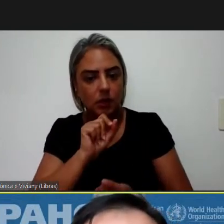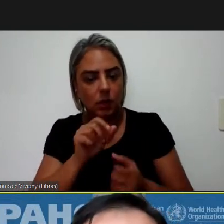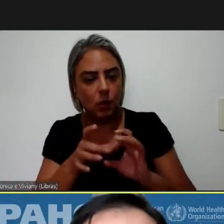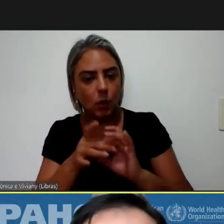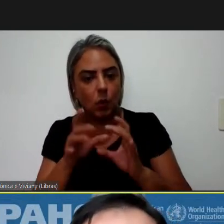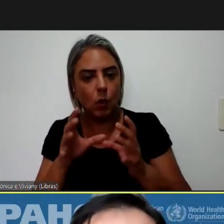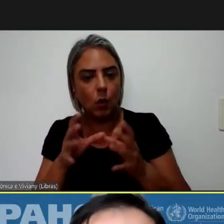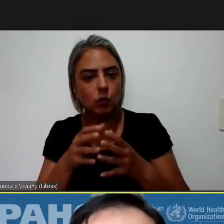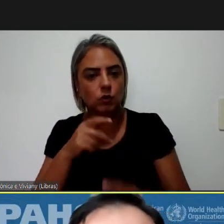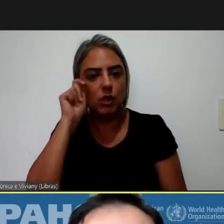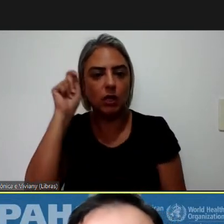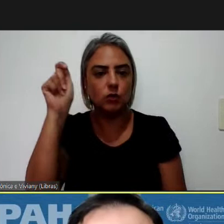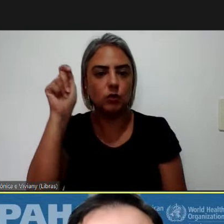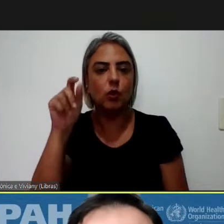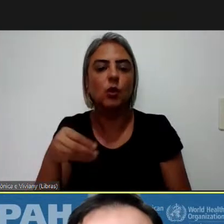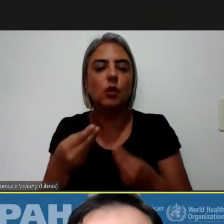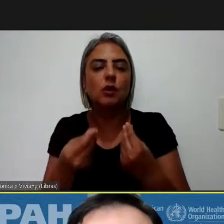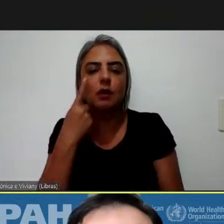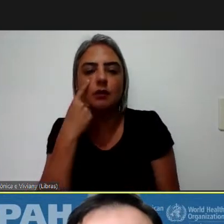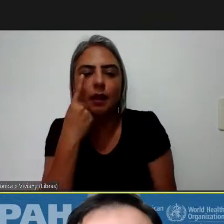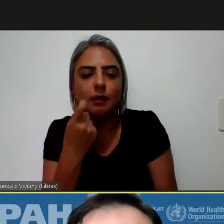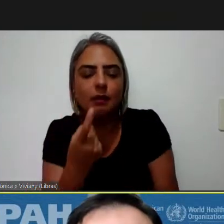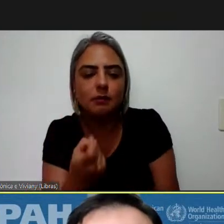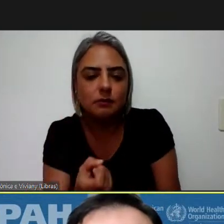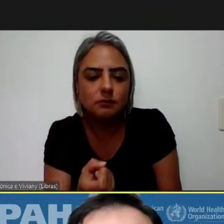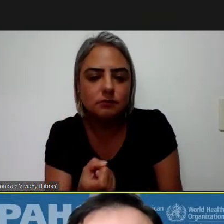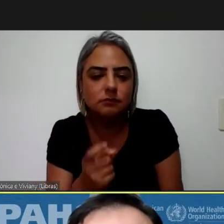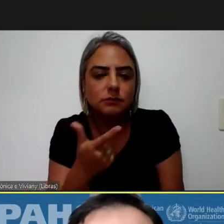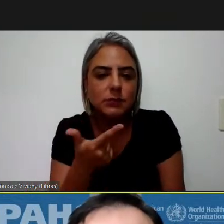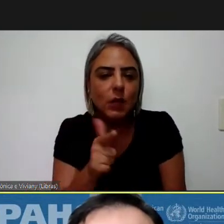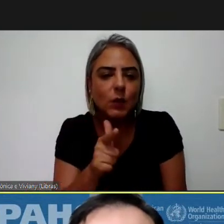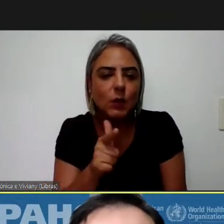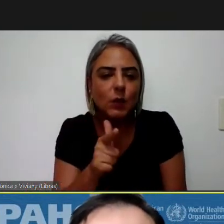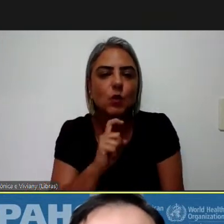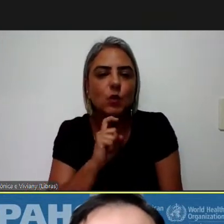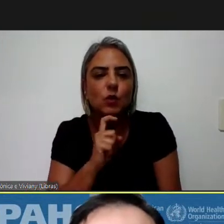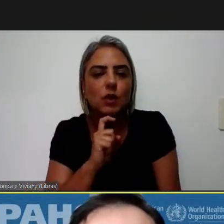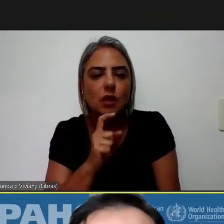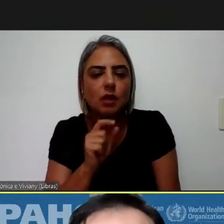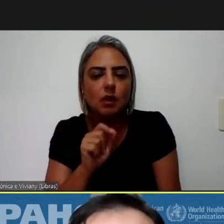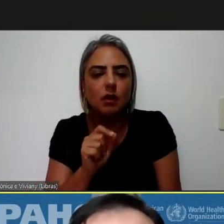all the workforce that work with that. With no doubt,